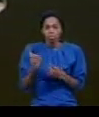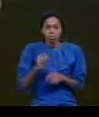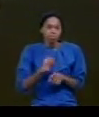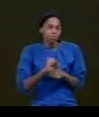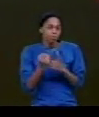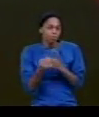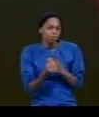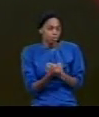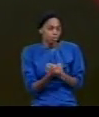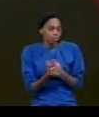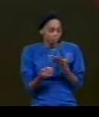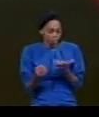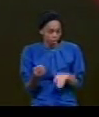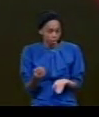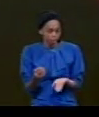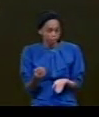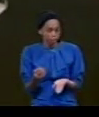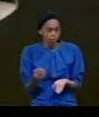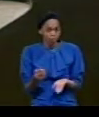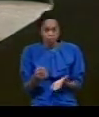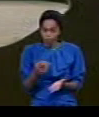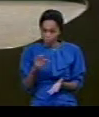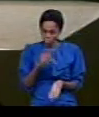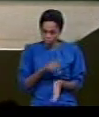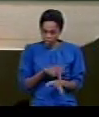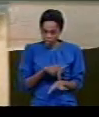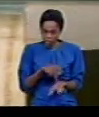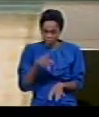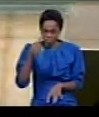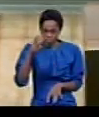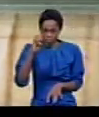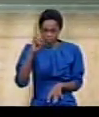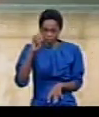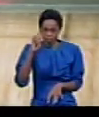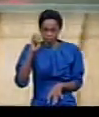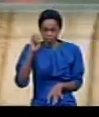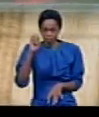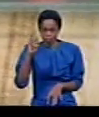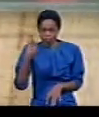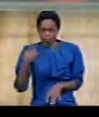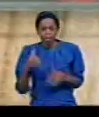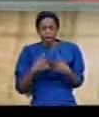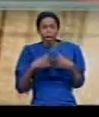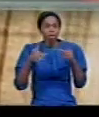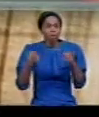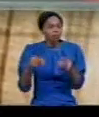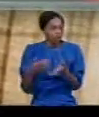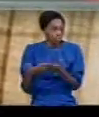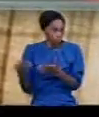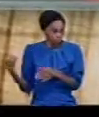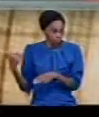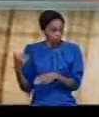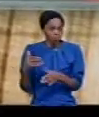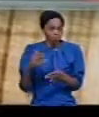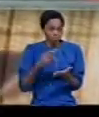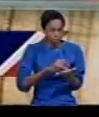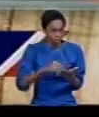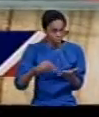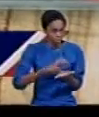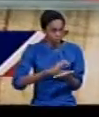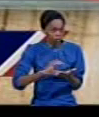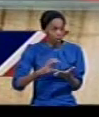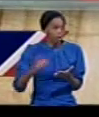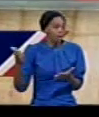on hand there. Peter had gone in an earlier chapter of Acts